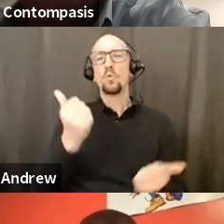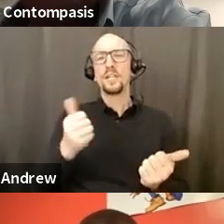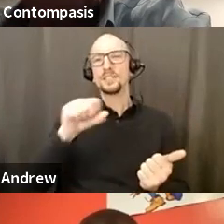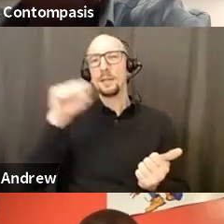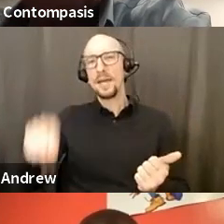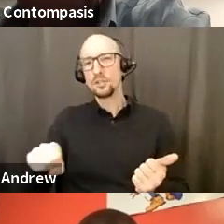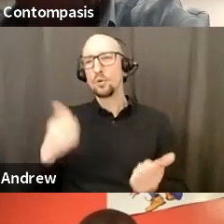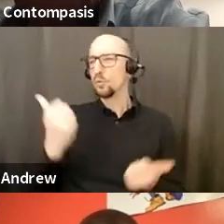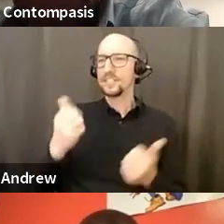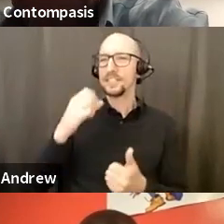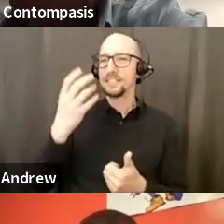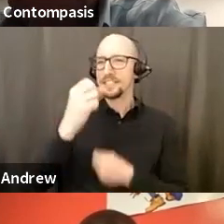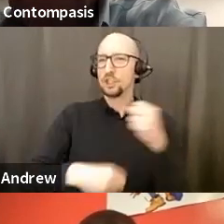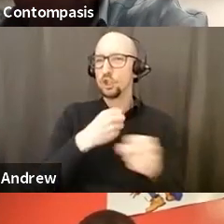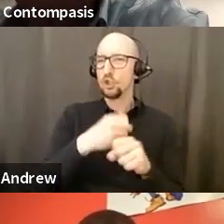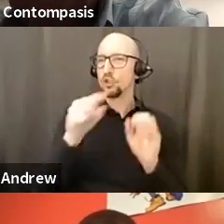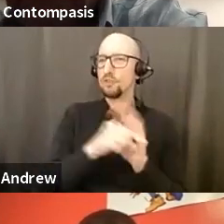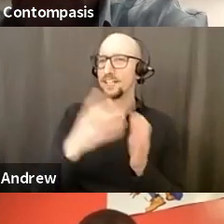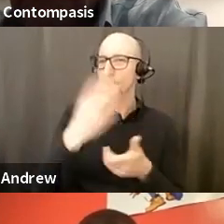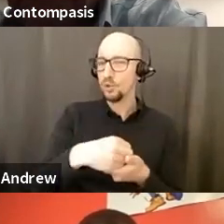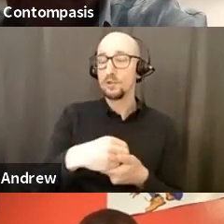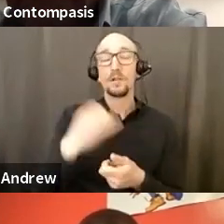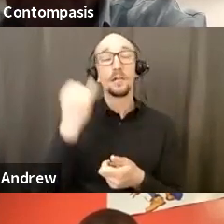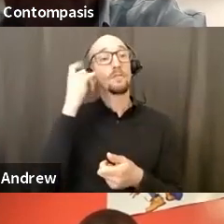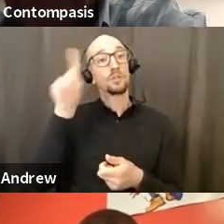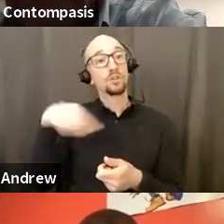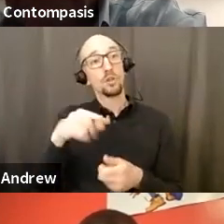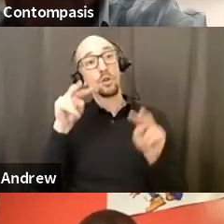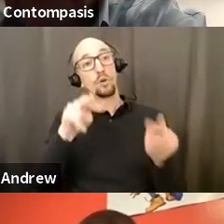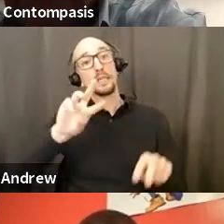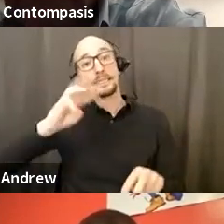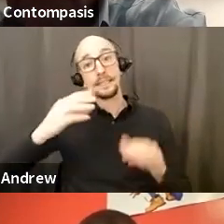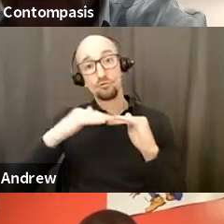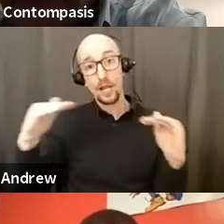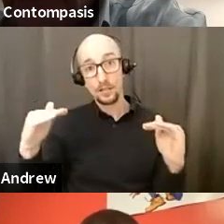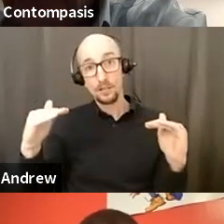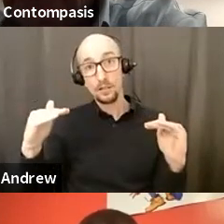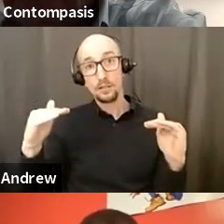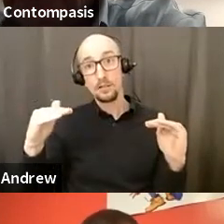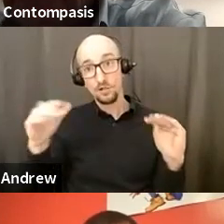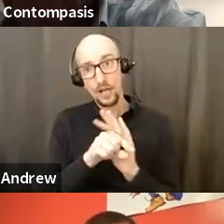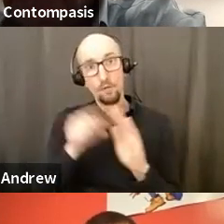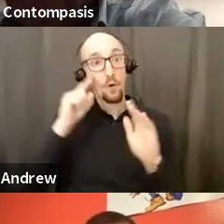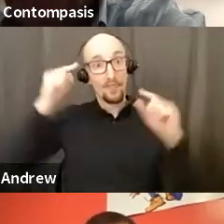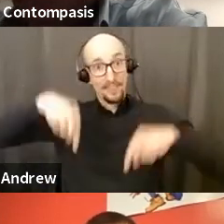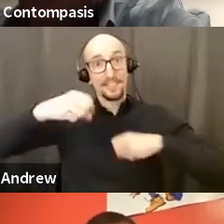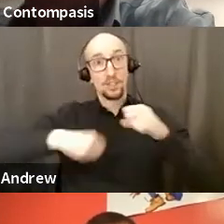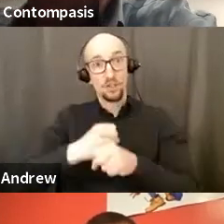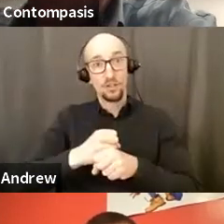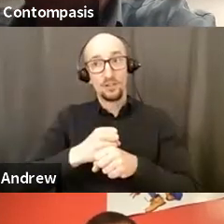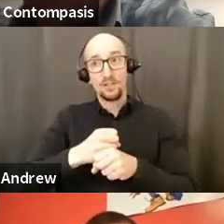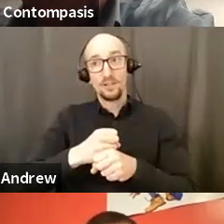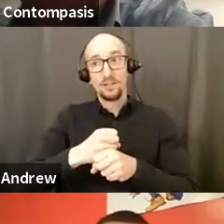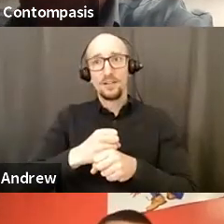we were to use the 6th grade this year, because